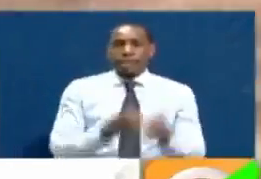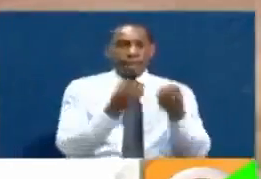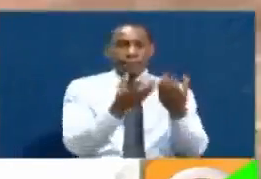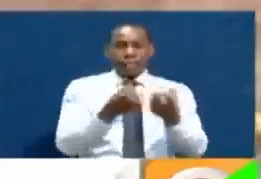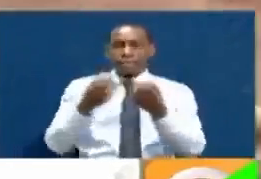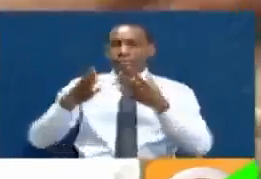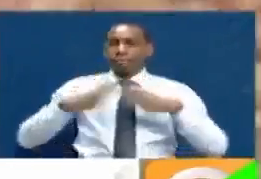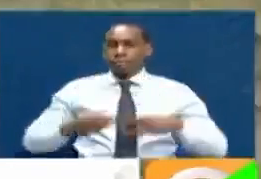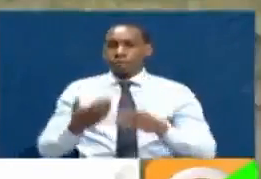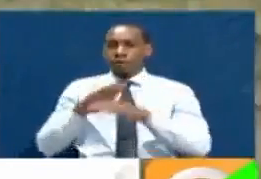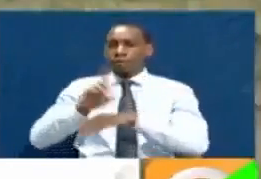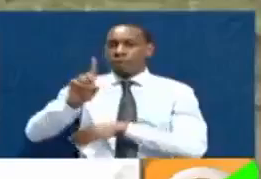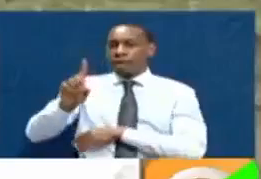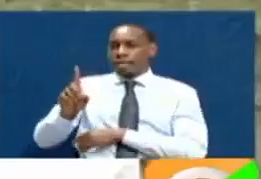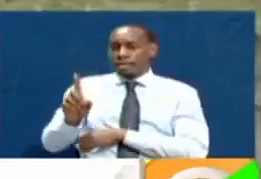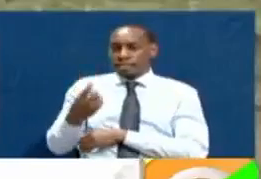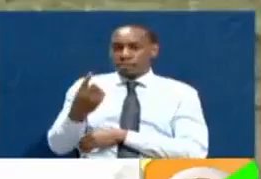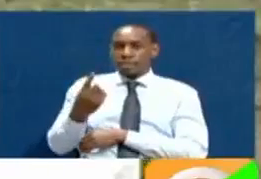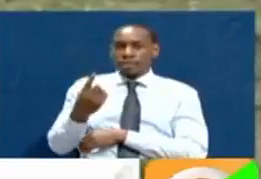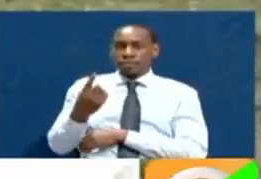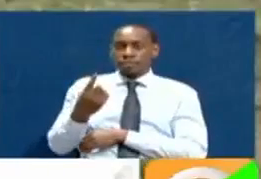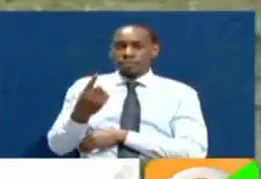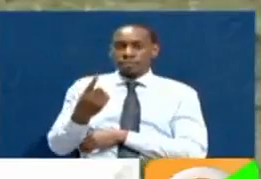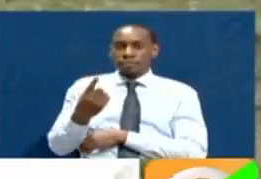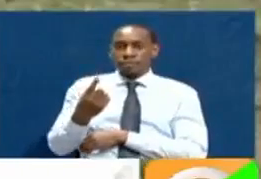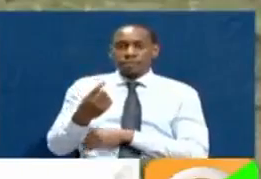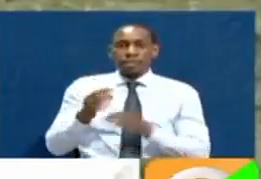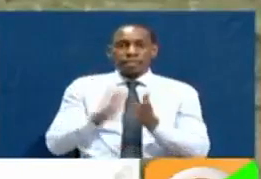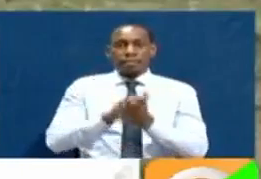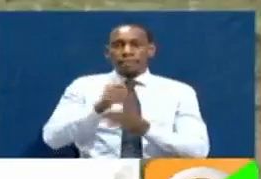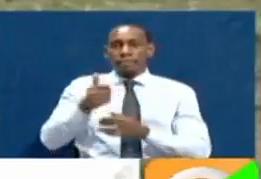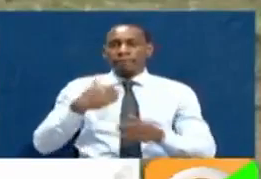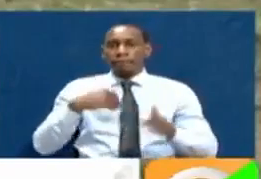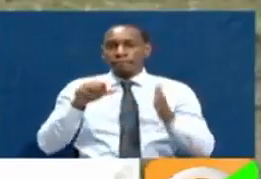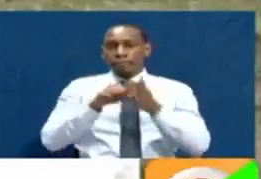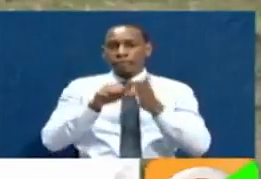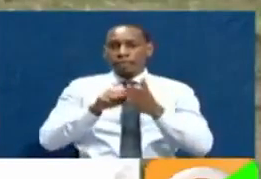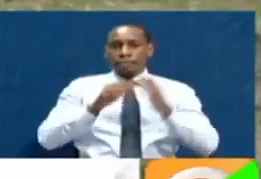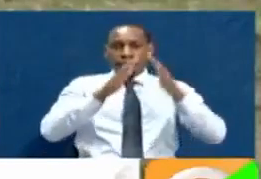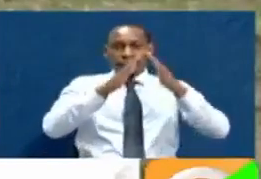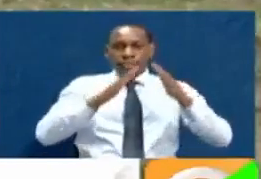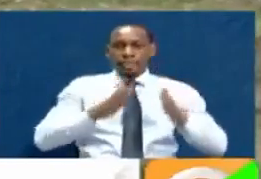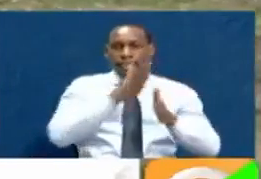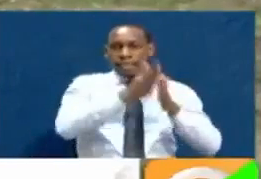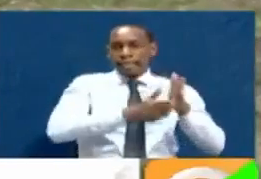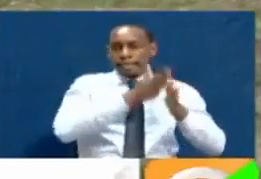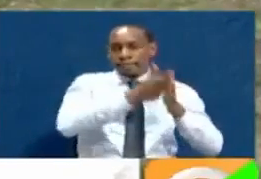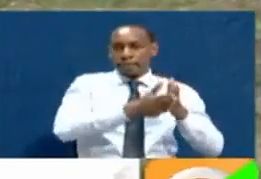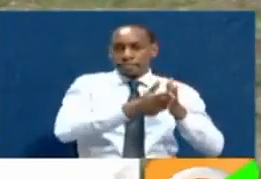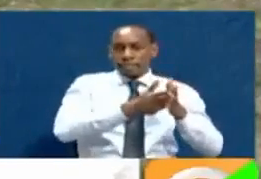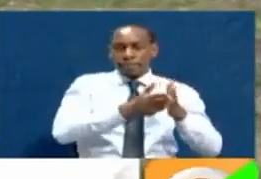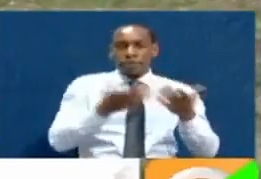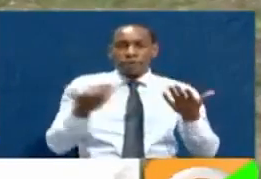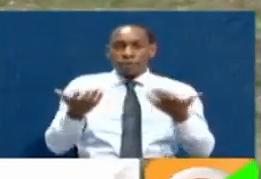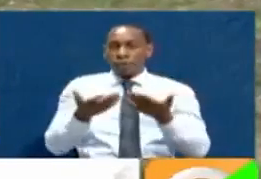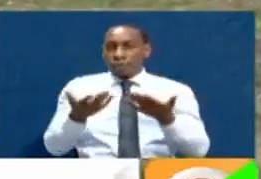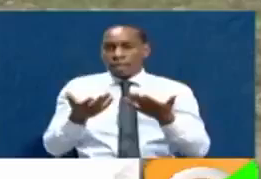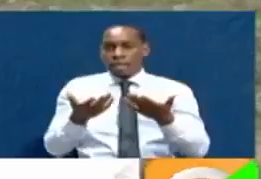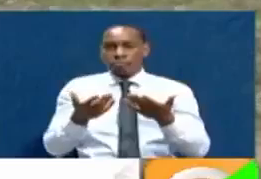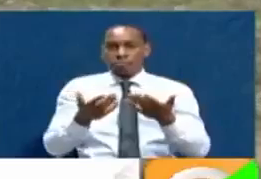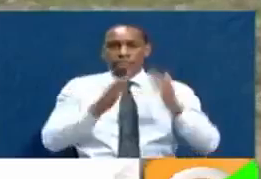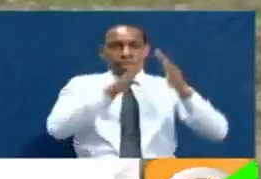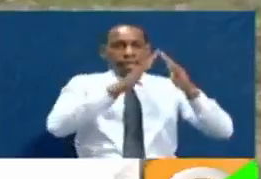sana, over 1,000 are displaced by water. We also have a problem in an estate in Naivasha called Kihoto, where quite